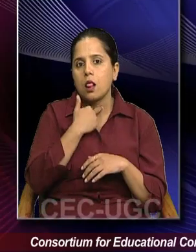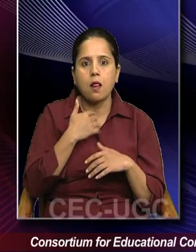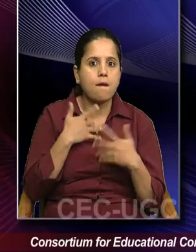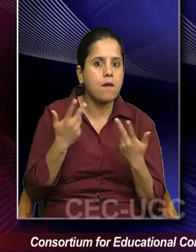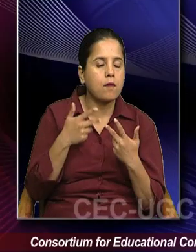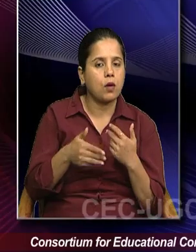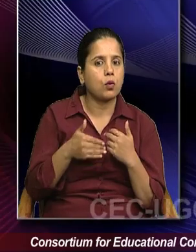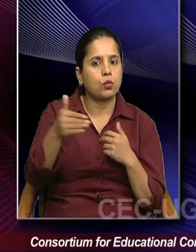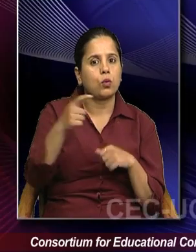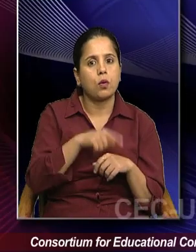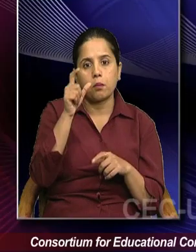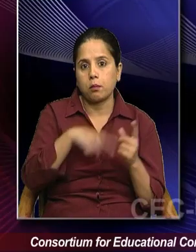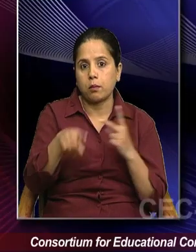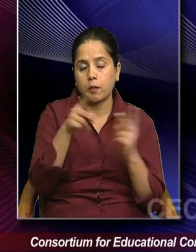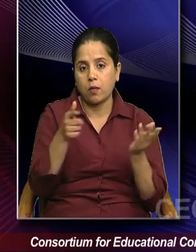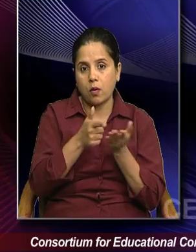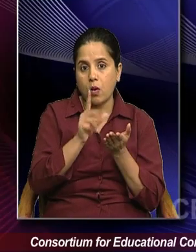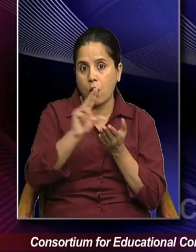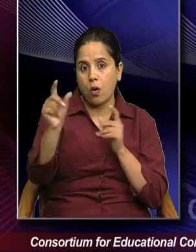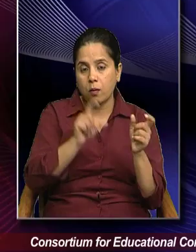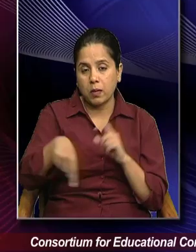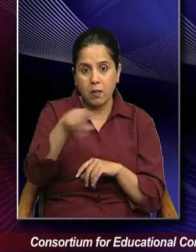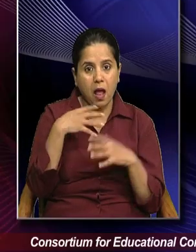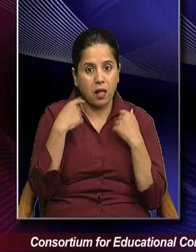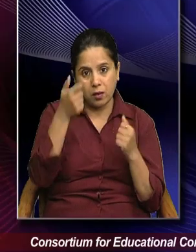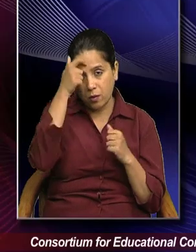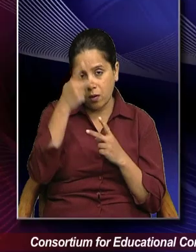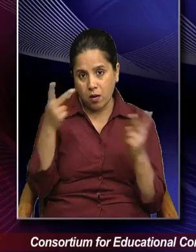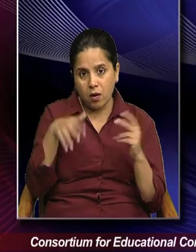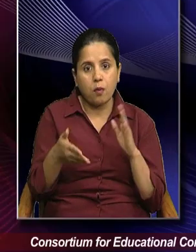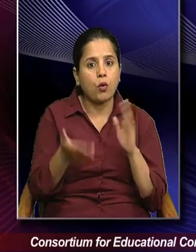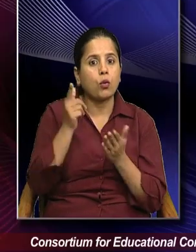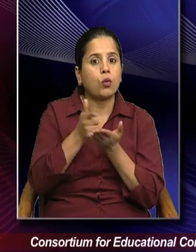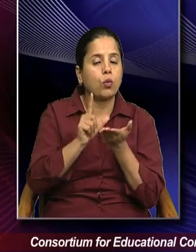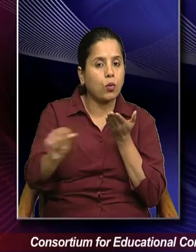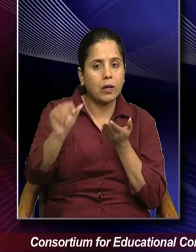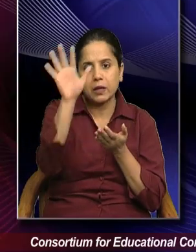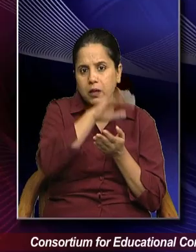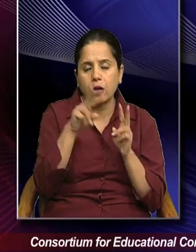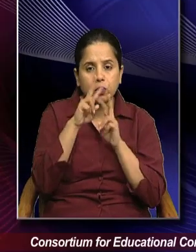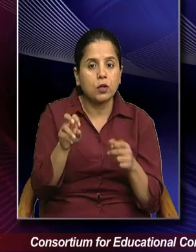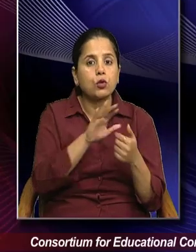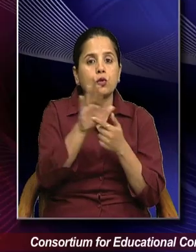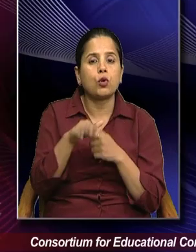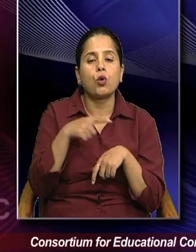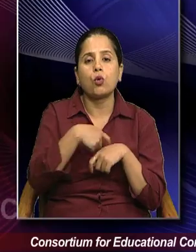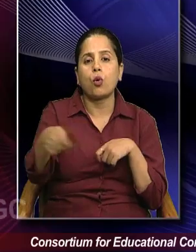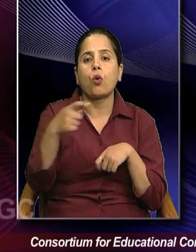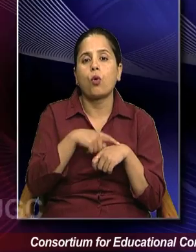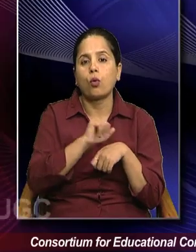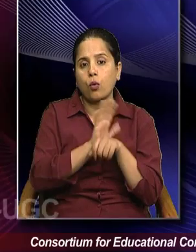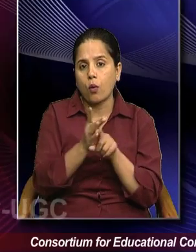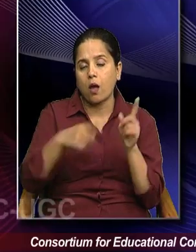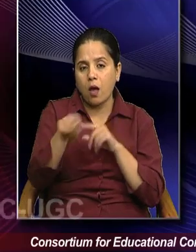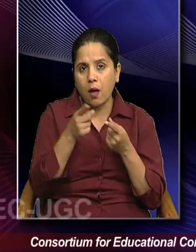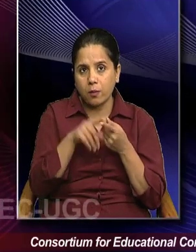Long COVID in rural populations, a hidden health crisis in brewing in rural India. Research shows that long COVID in